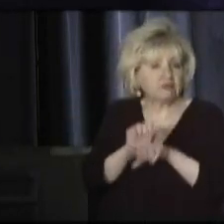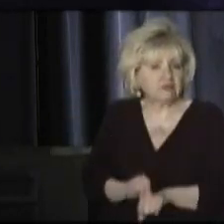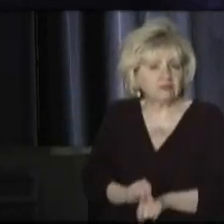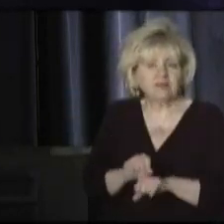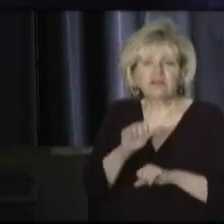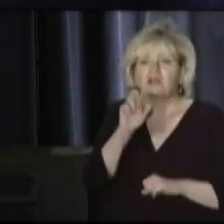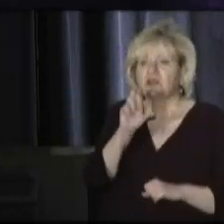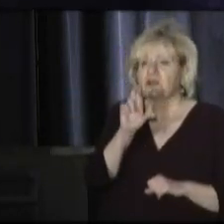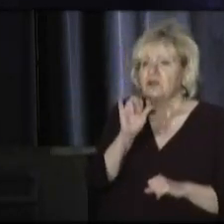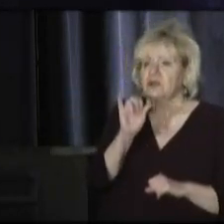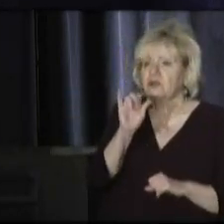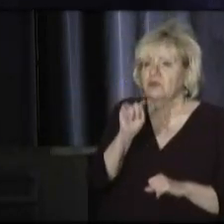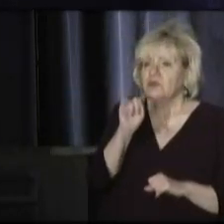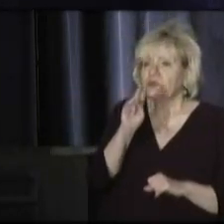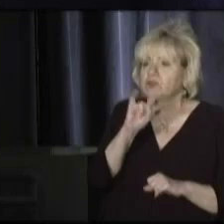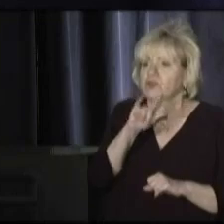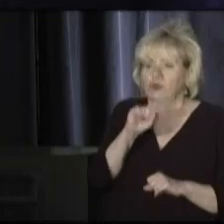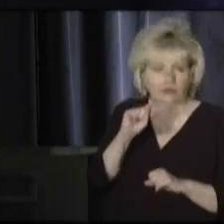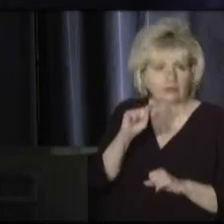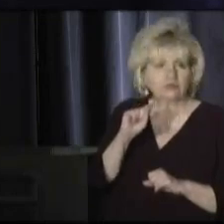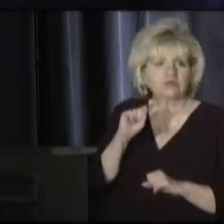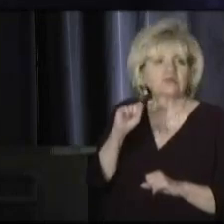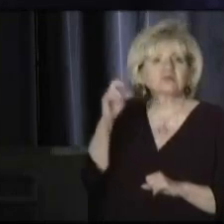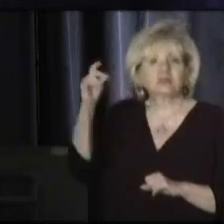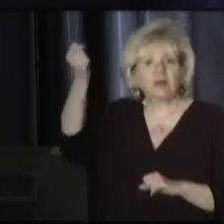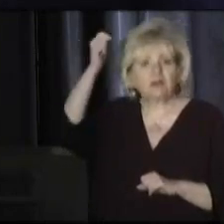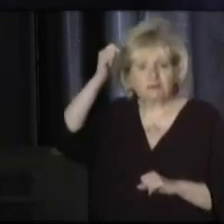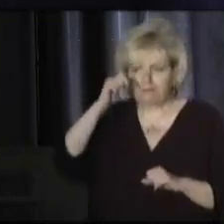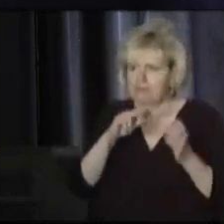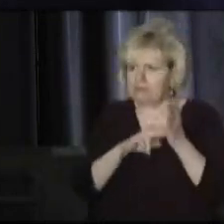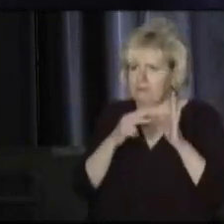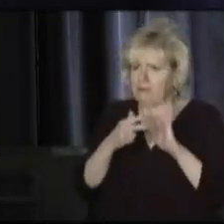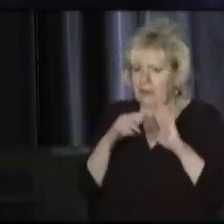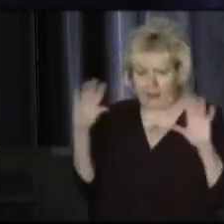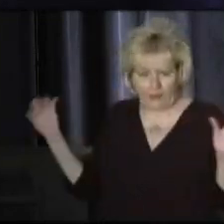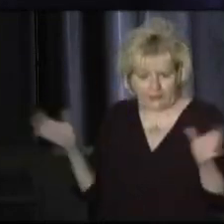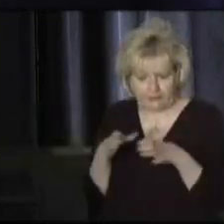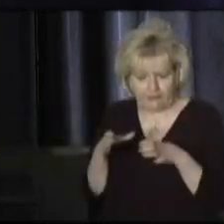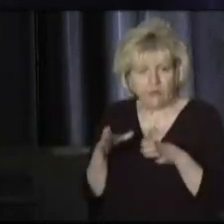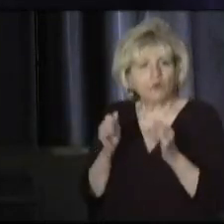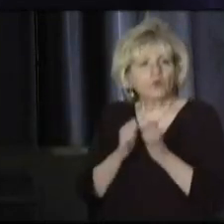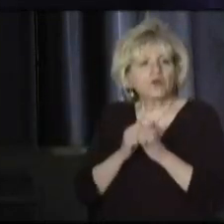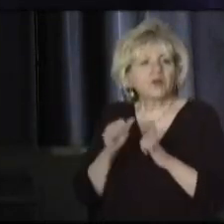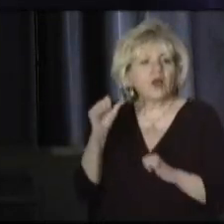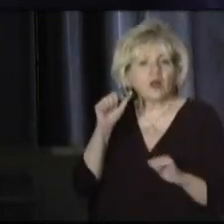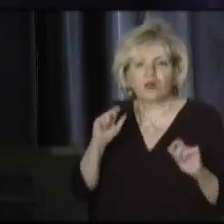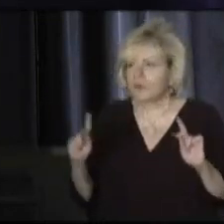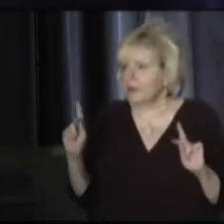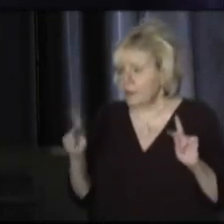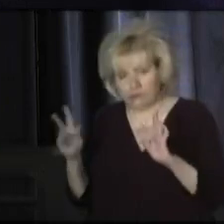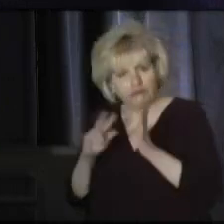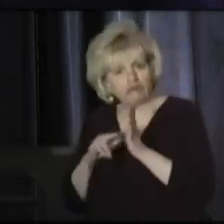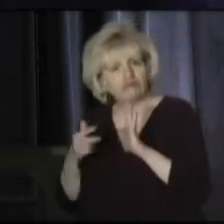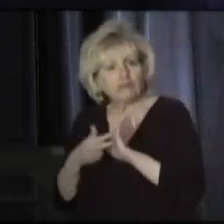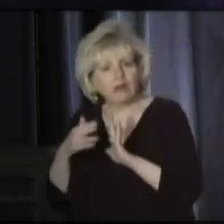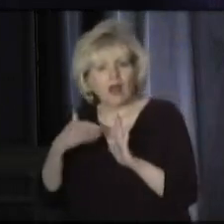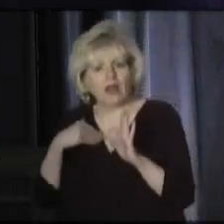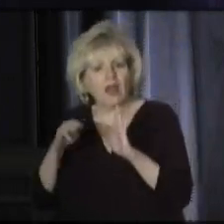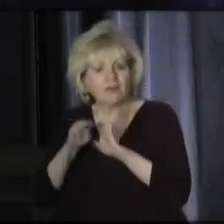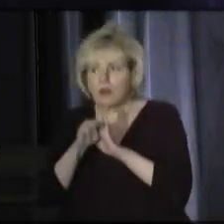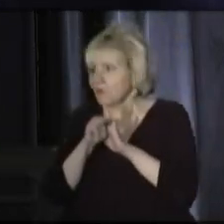I crouched, bright gold slugs as long as fingers slid along the forest ground. I didn't see them move, but I know that